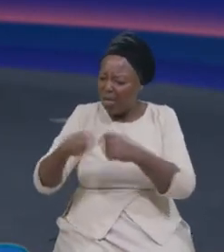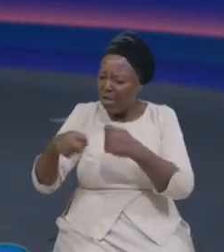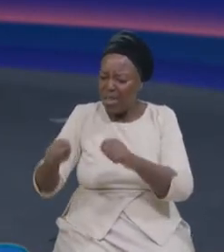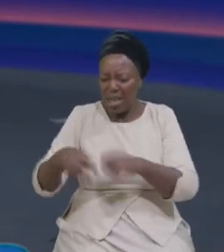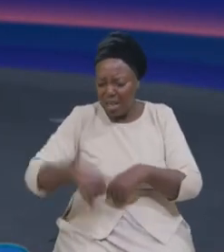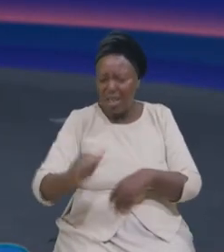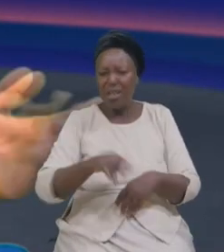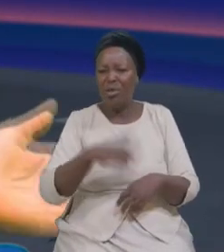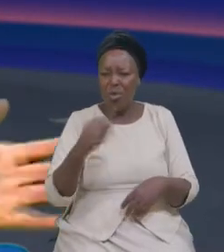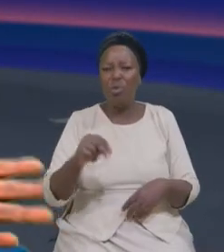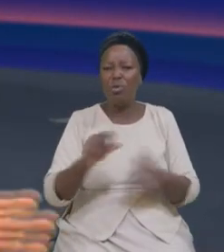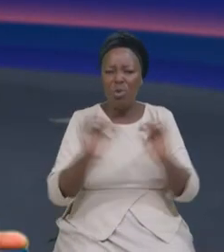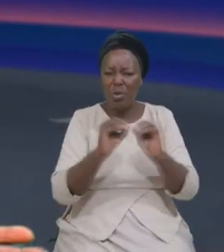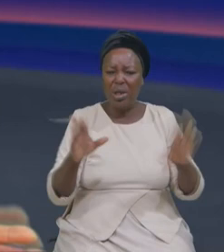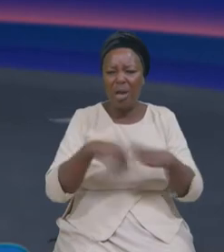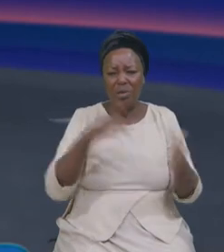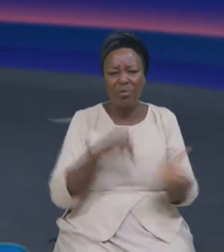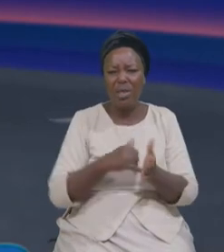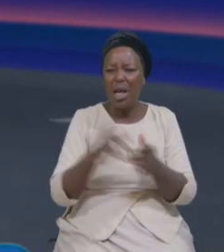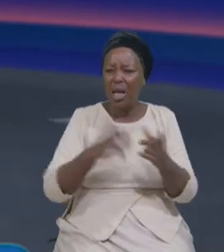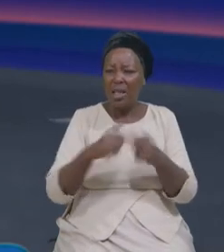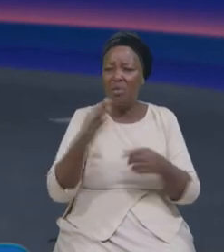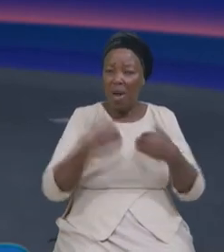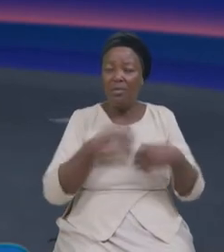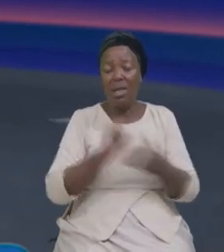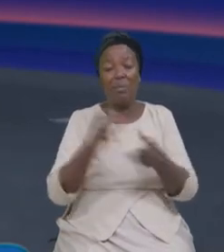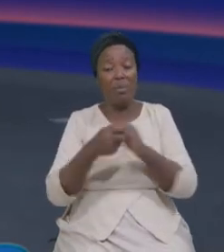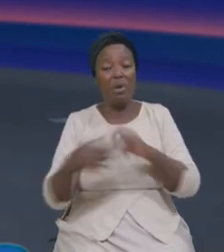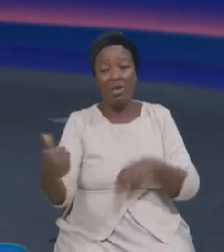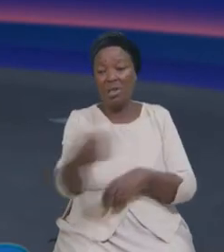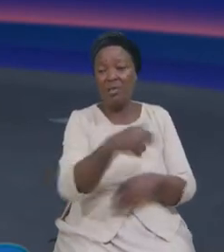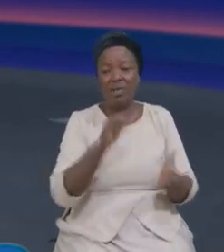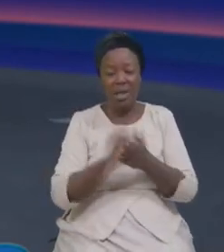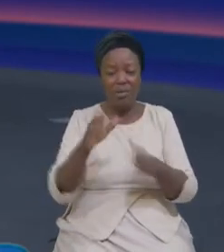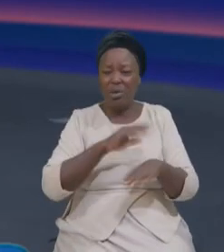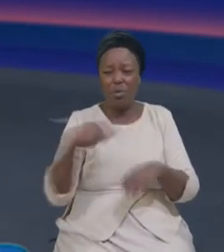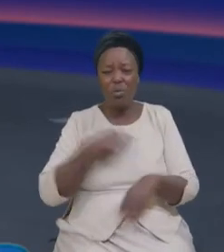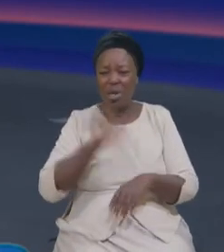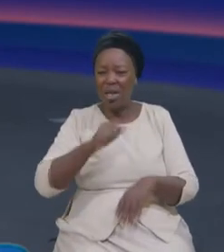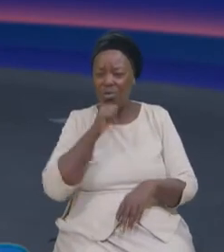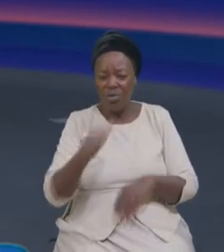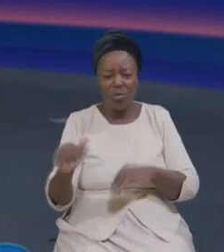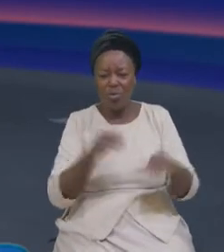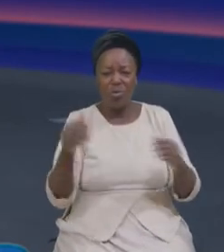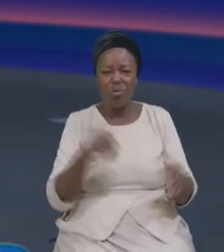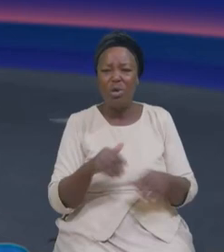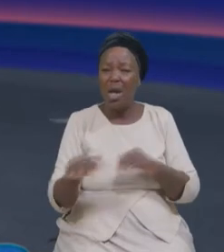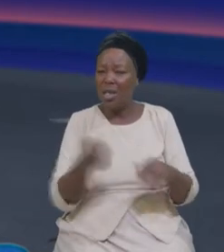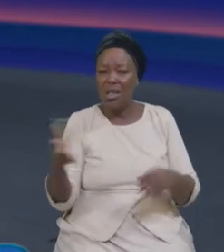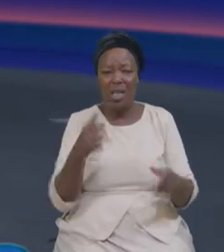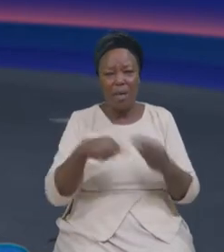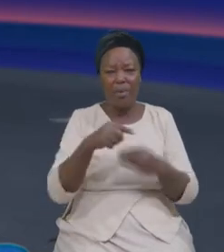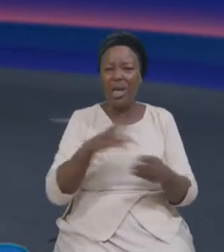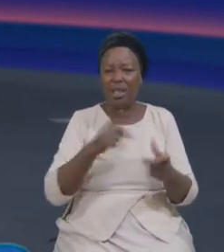we ourselves, contemporary problems that we cannot deal with, and that the human strength cannot